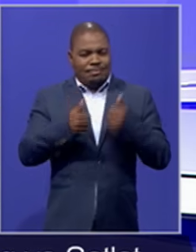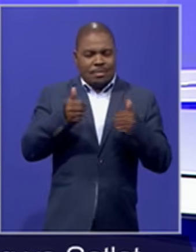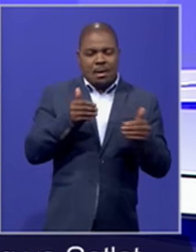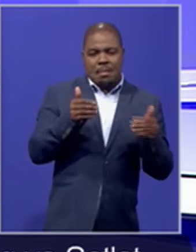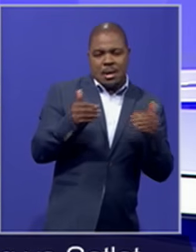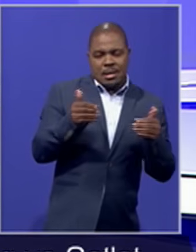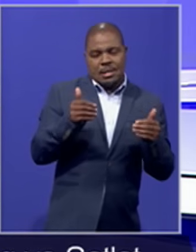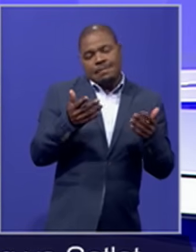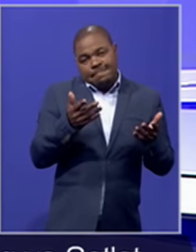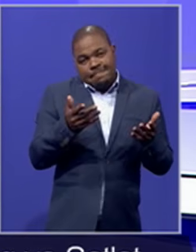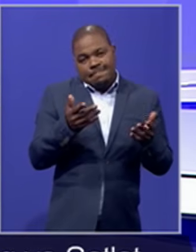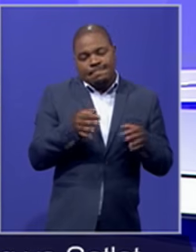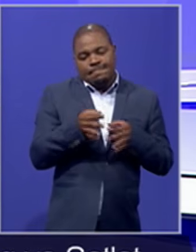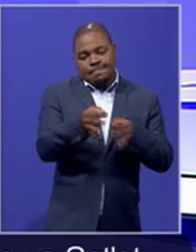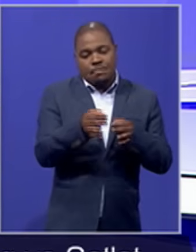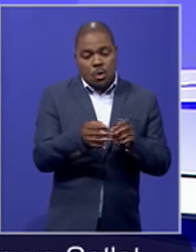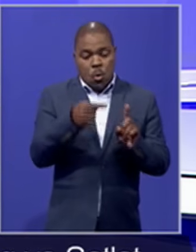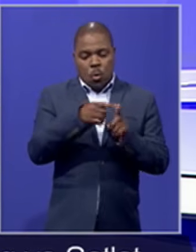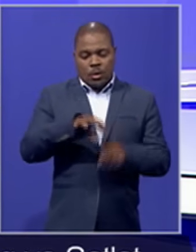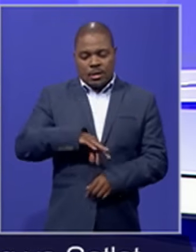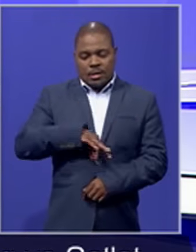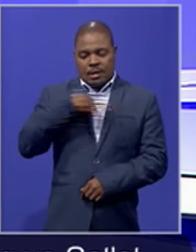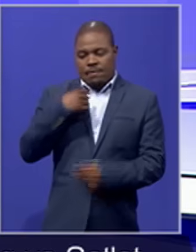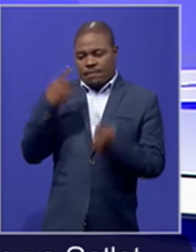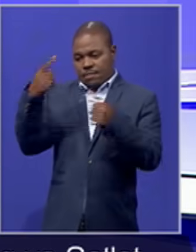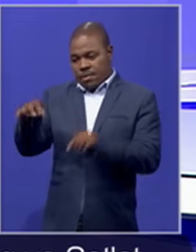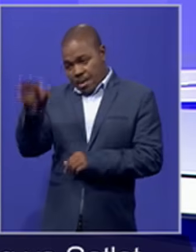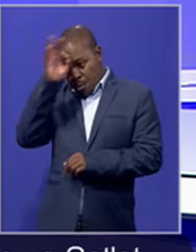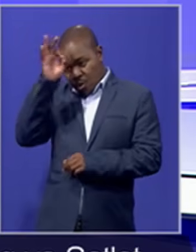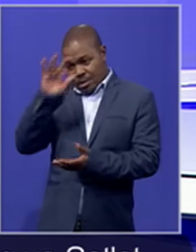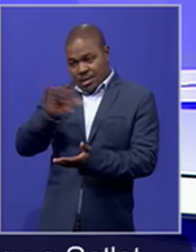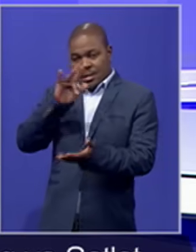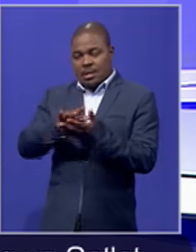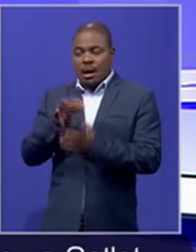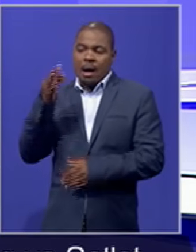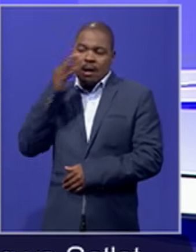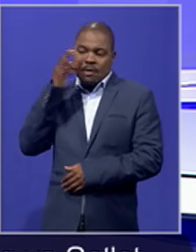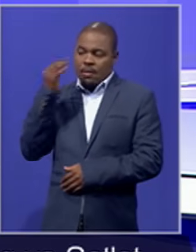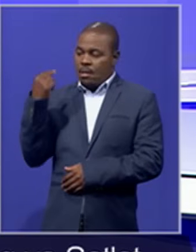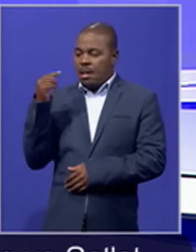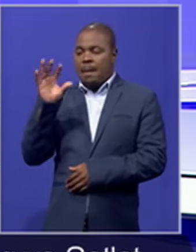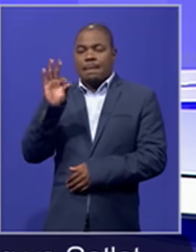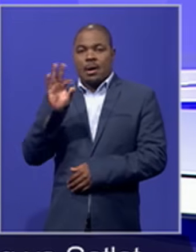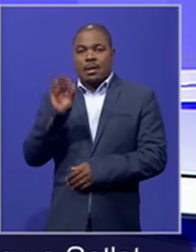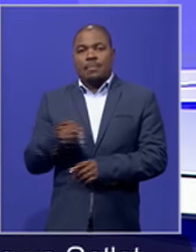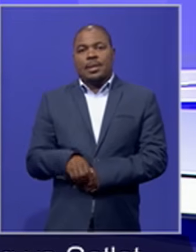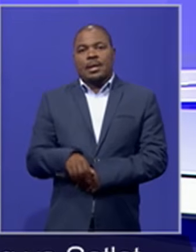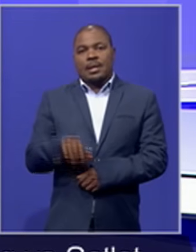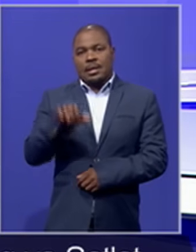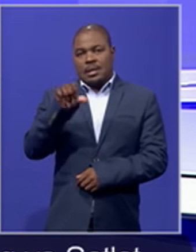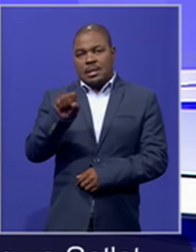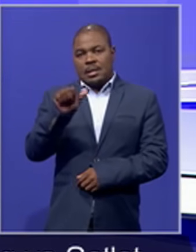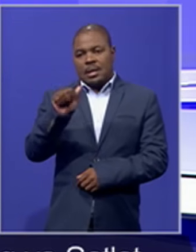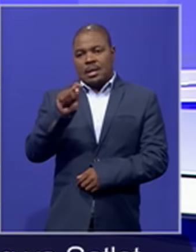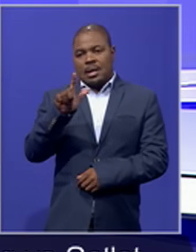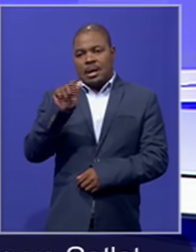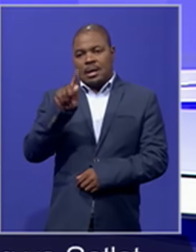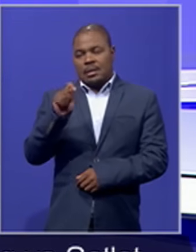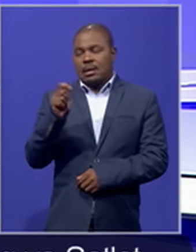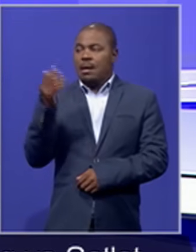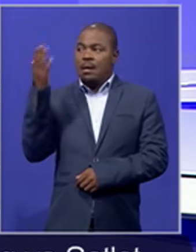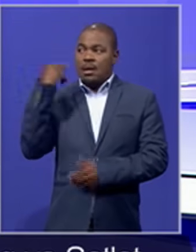bahlankedi. Mogononelwa o ineetše sephodiseng go la Atteridgeville ka mošupologo. Go bolela gore Salat o hlokagetše ka go kgangwa bekeng